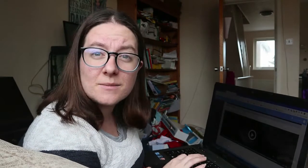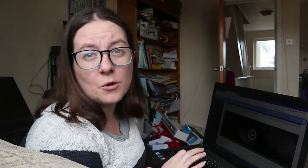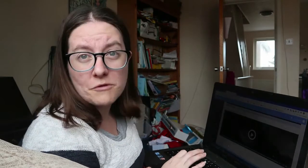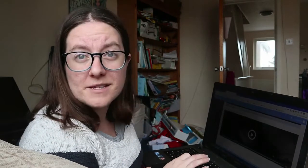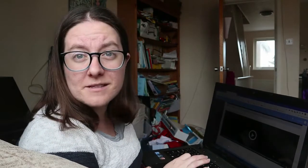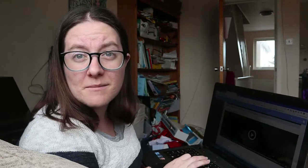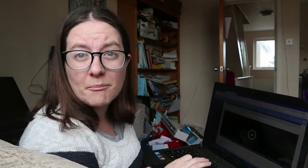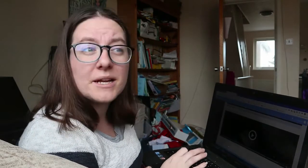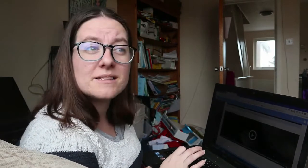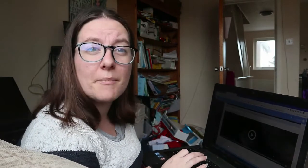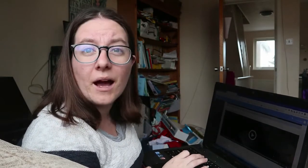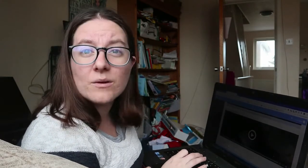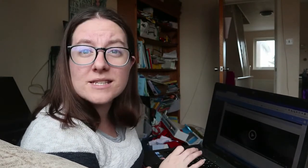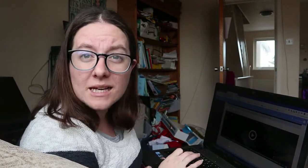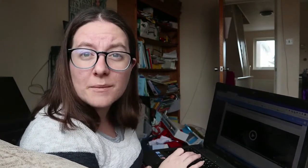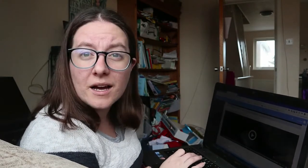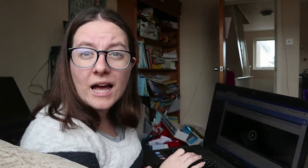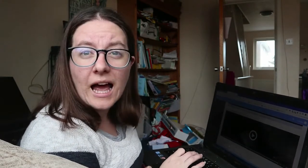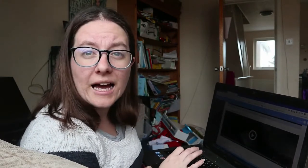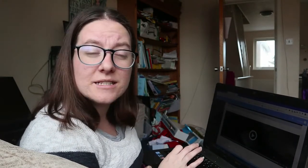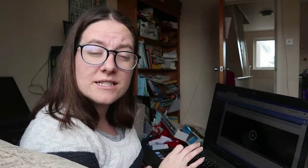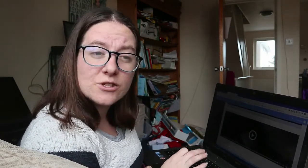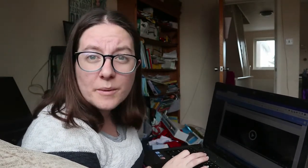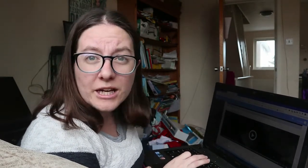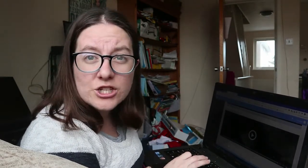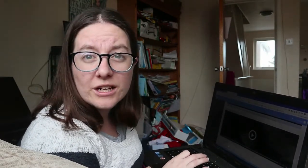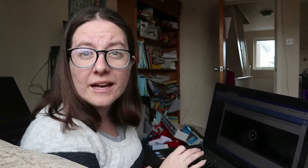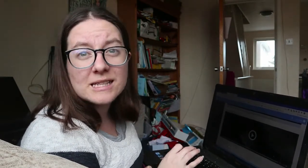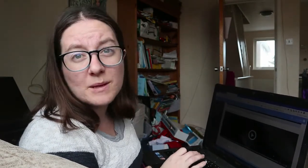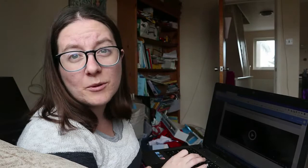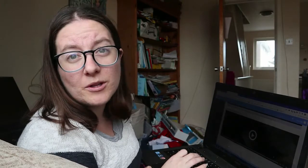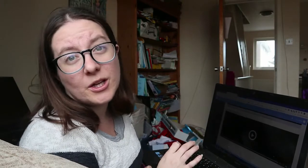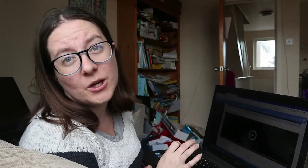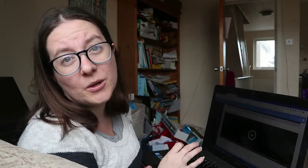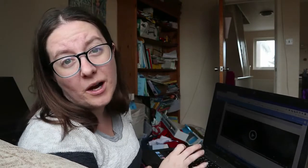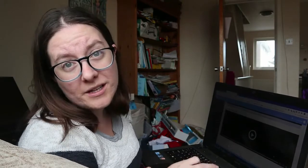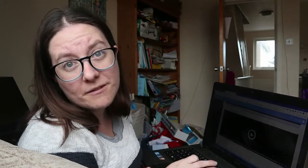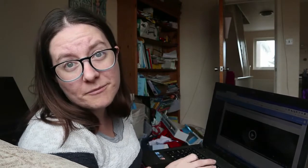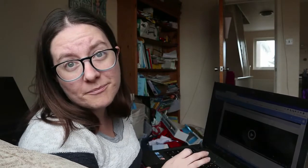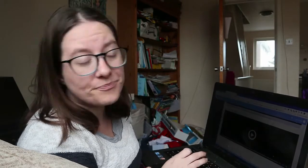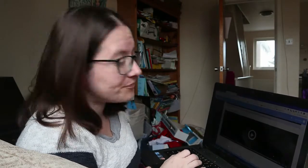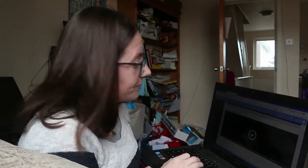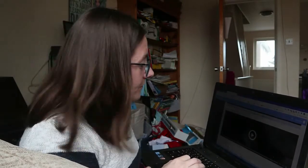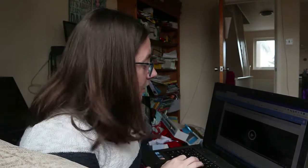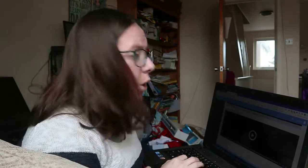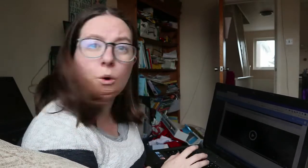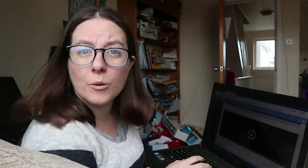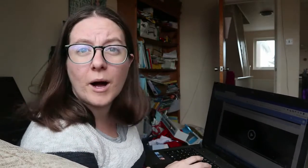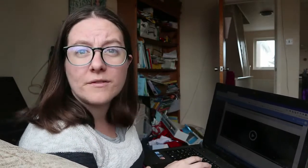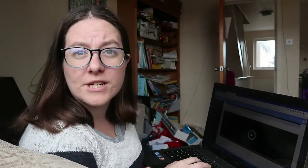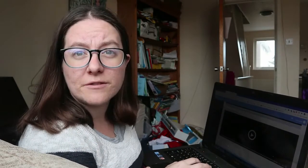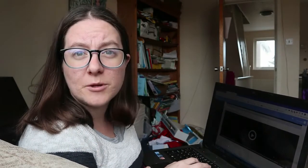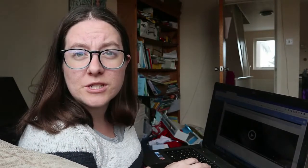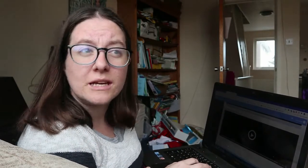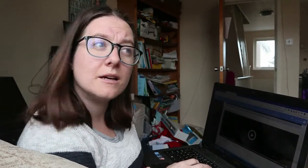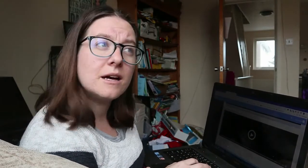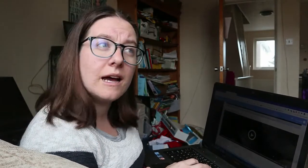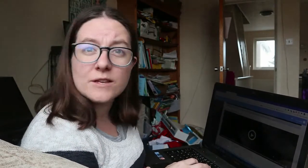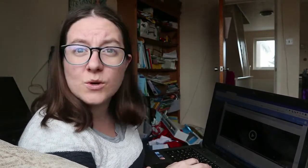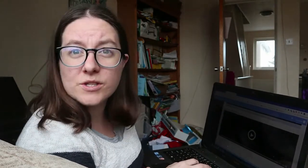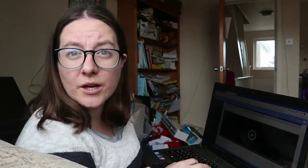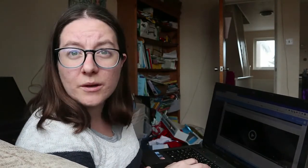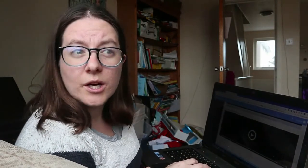sexism or racism, but it's about stigma and discrimination against people who are deaf, or who are part of the deaf community.